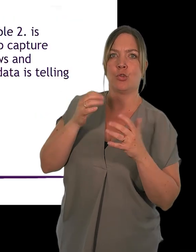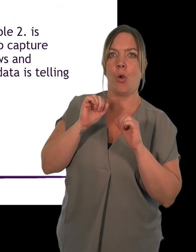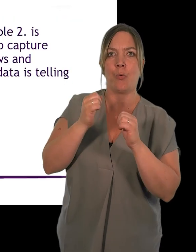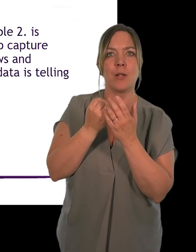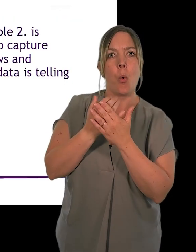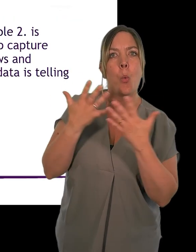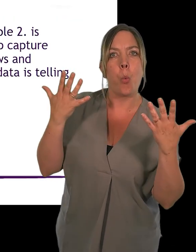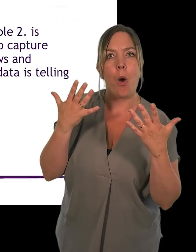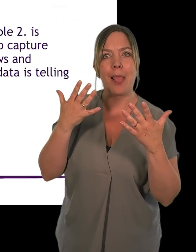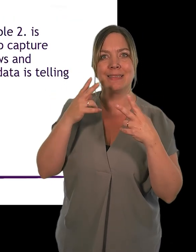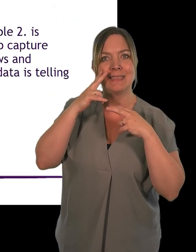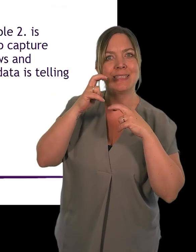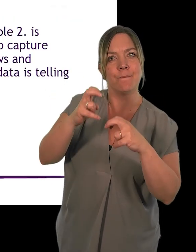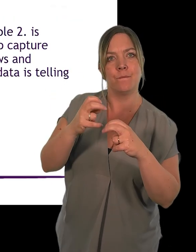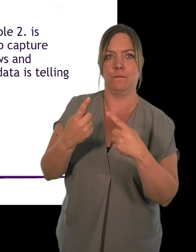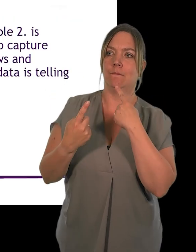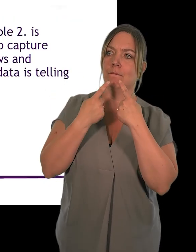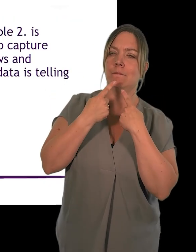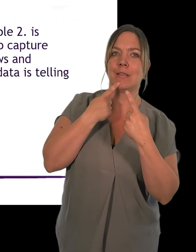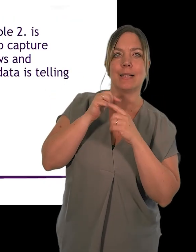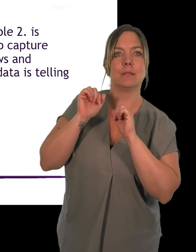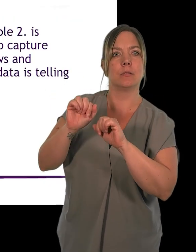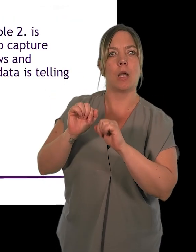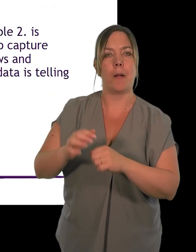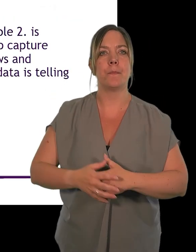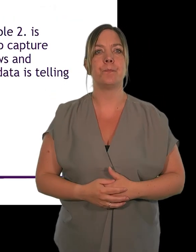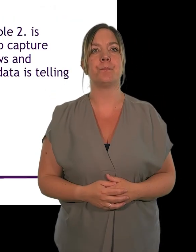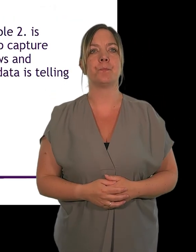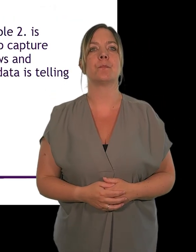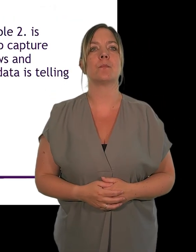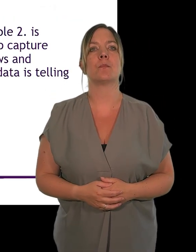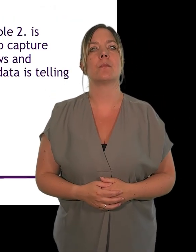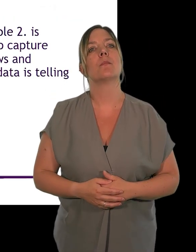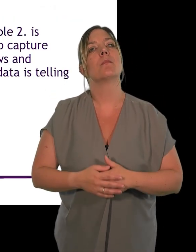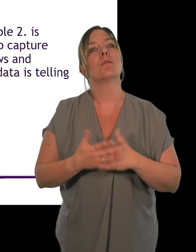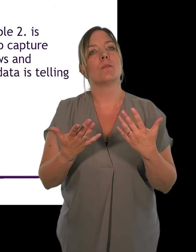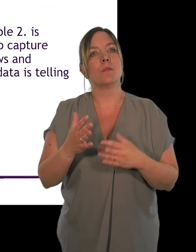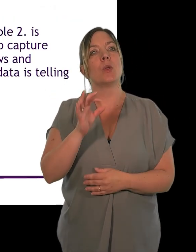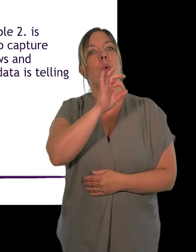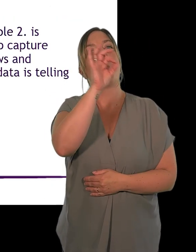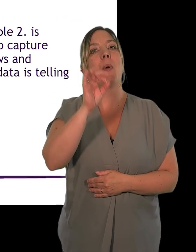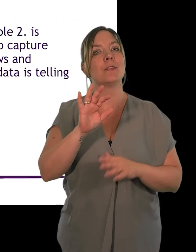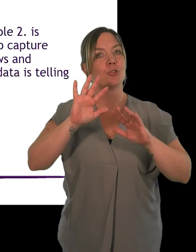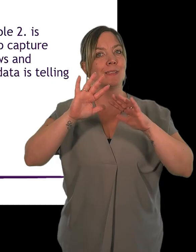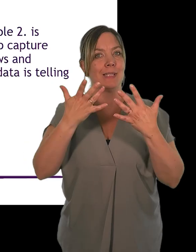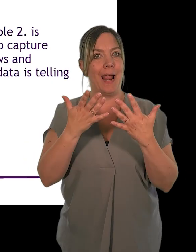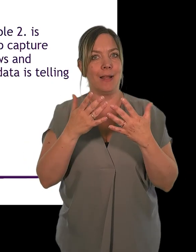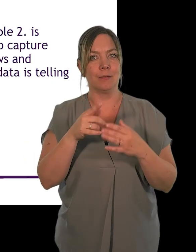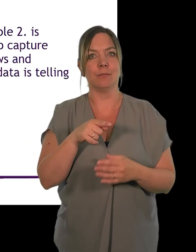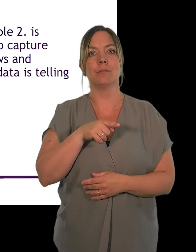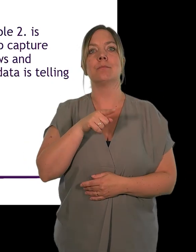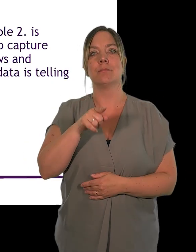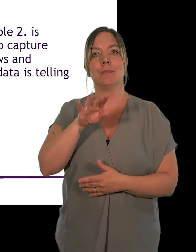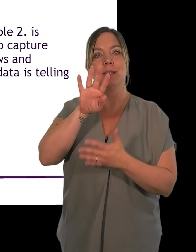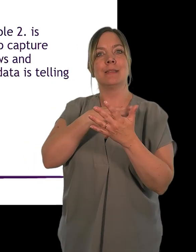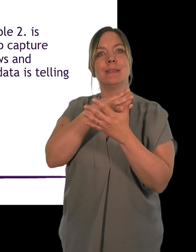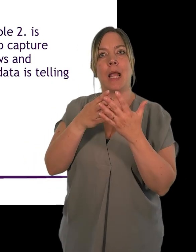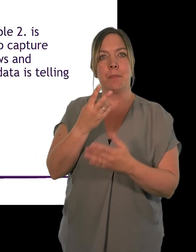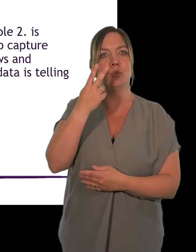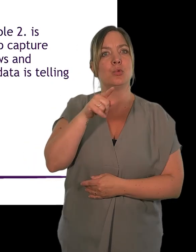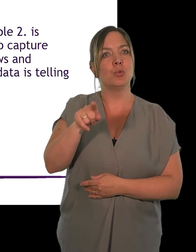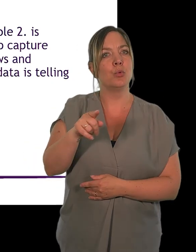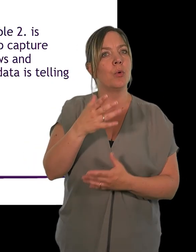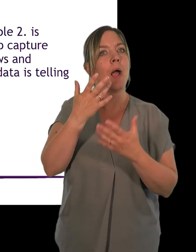And finally, question 10, you'll see Table 2 contains evaluative feedback